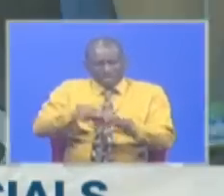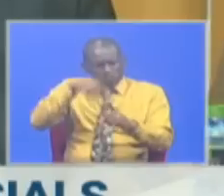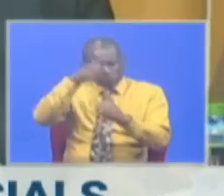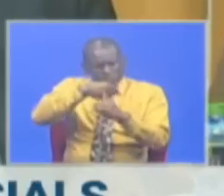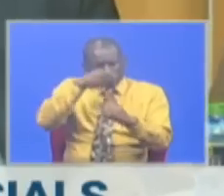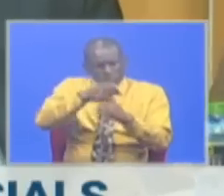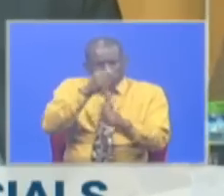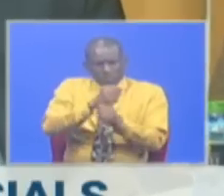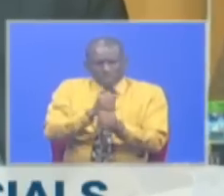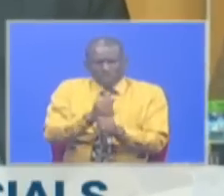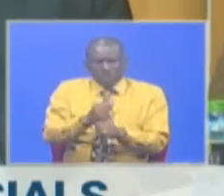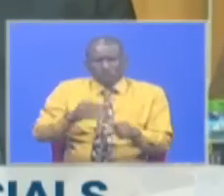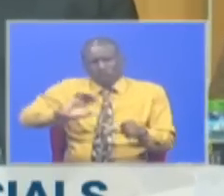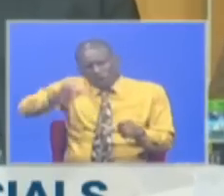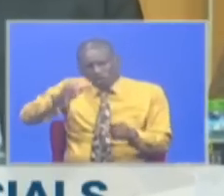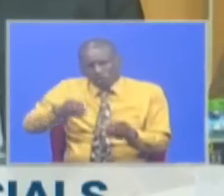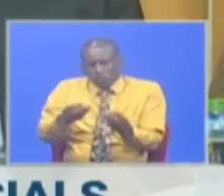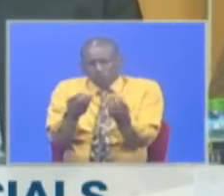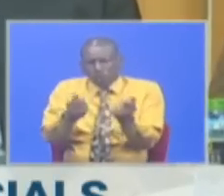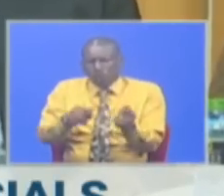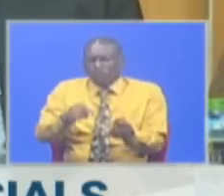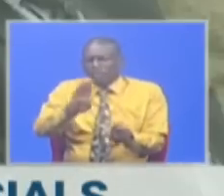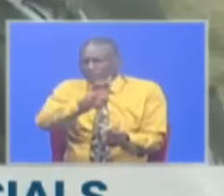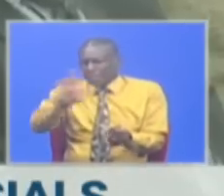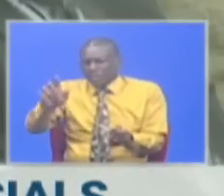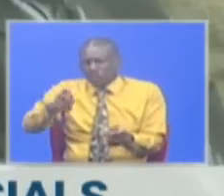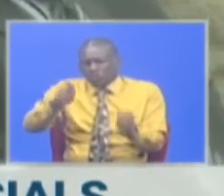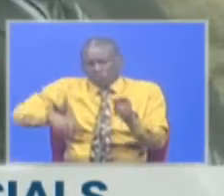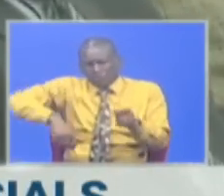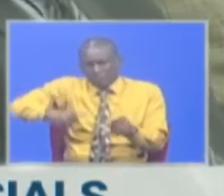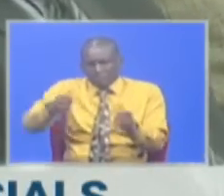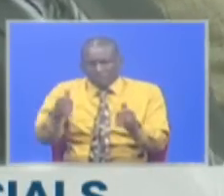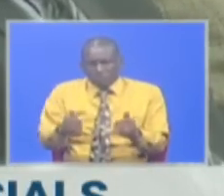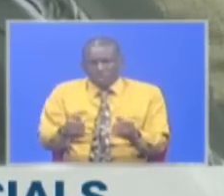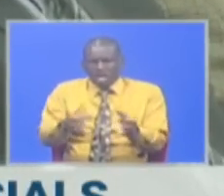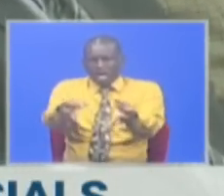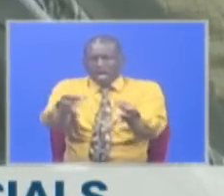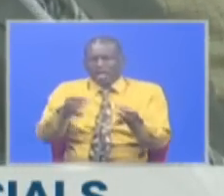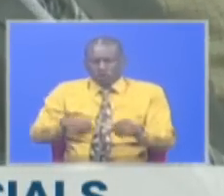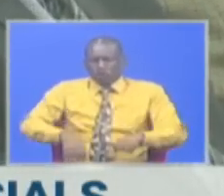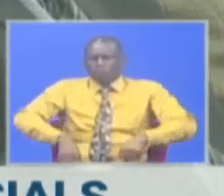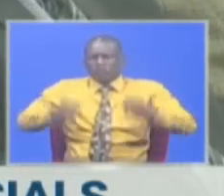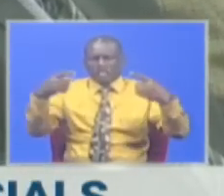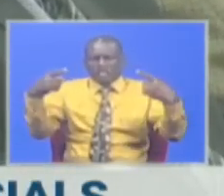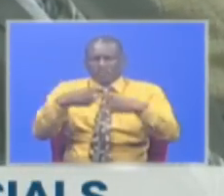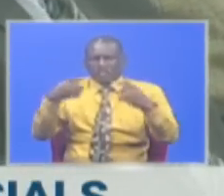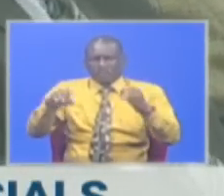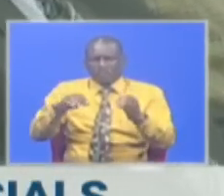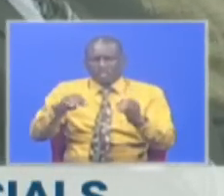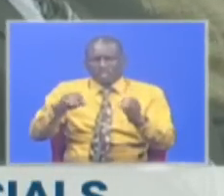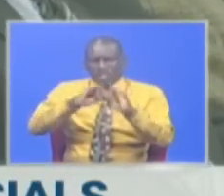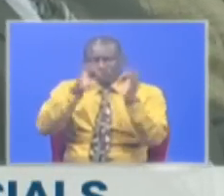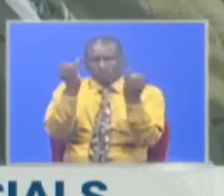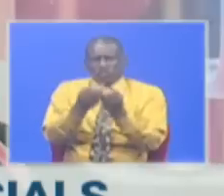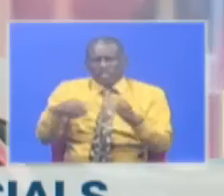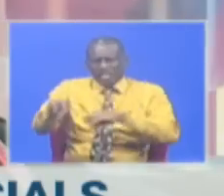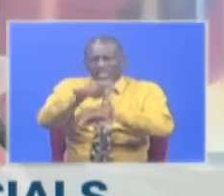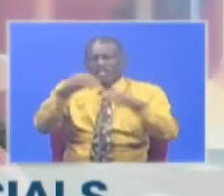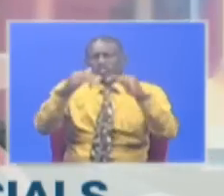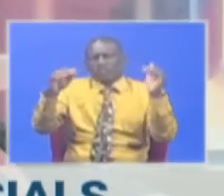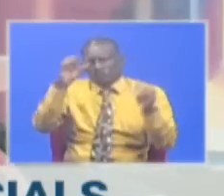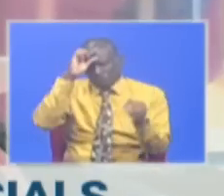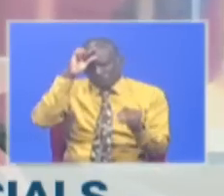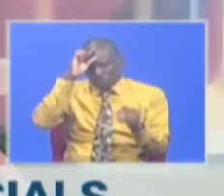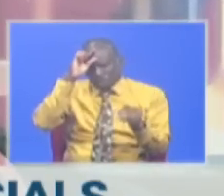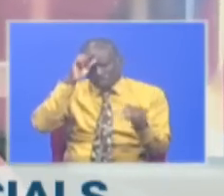to have counties address pending bills, accounting bosses at various parastatals at the national level of government failed